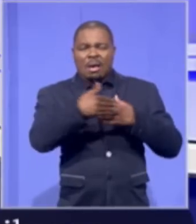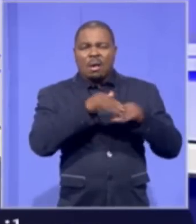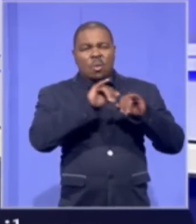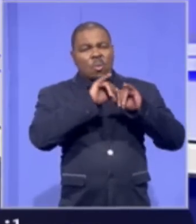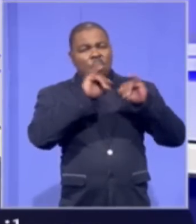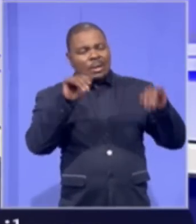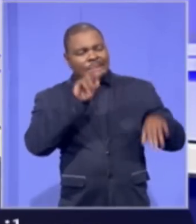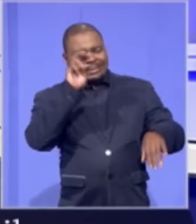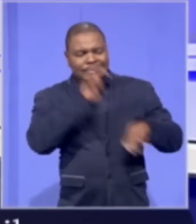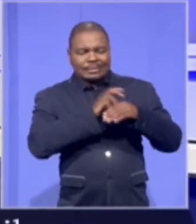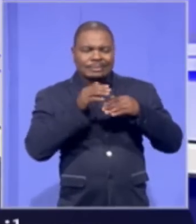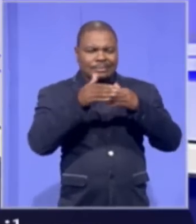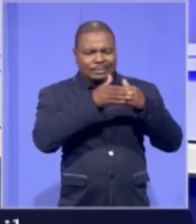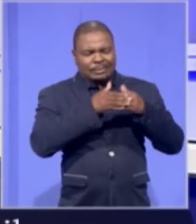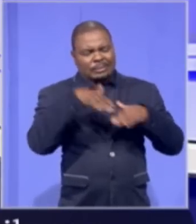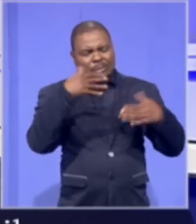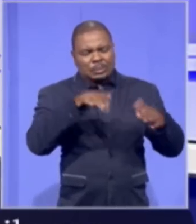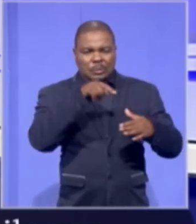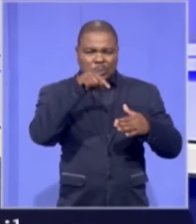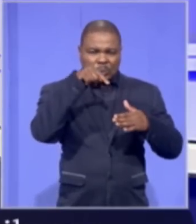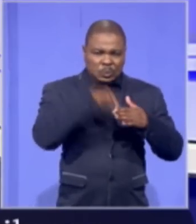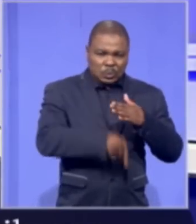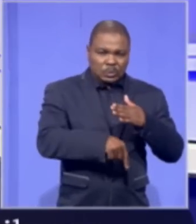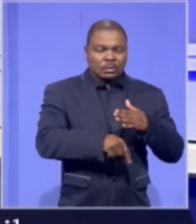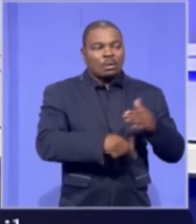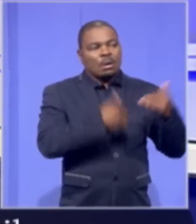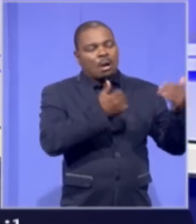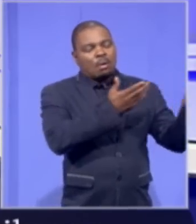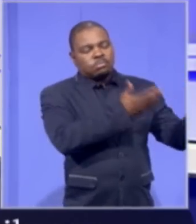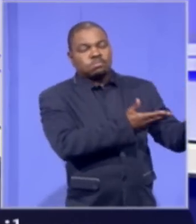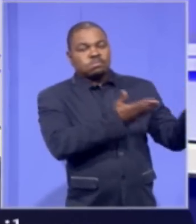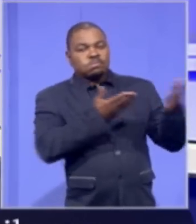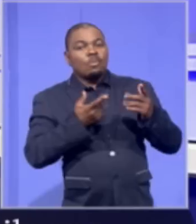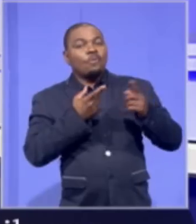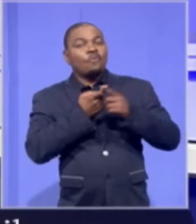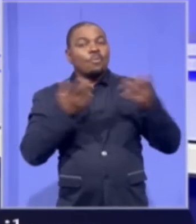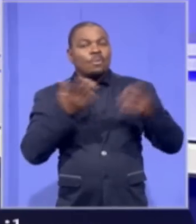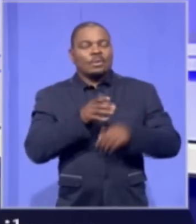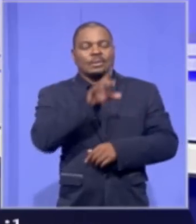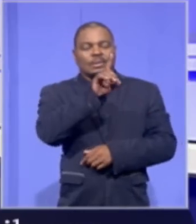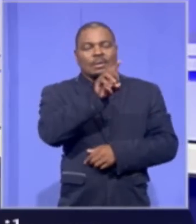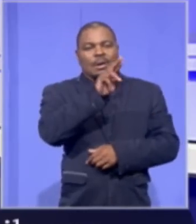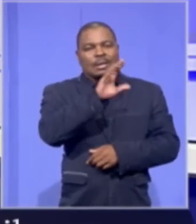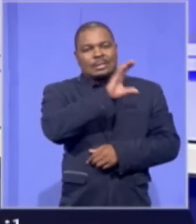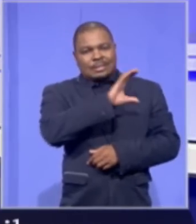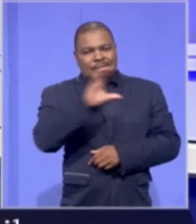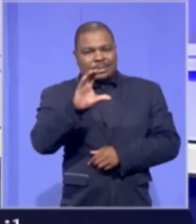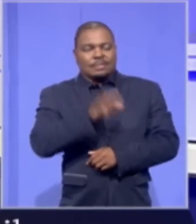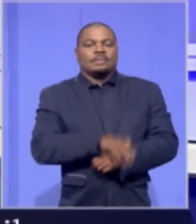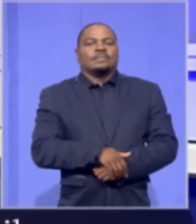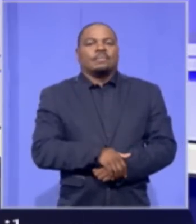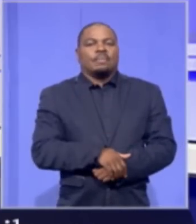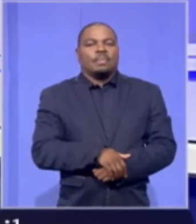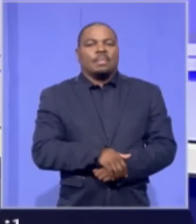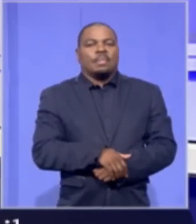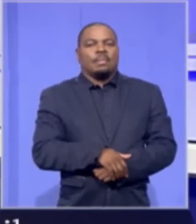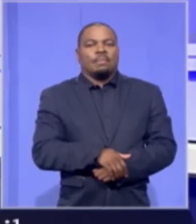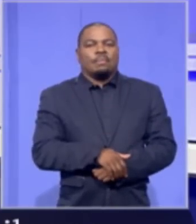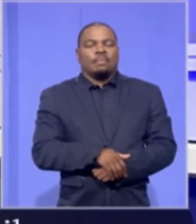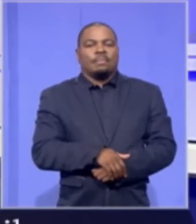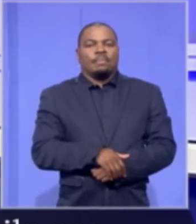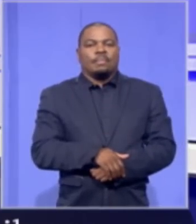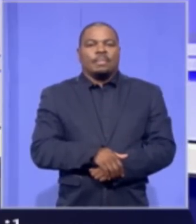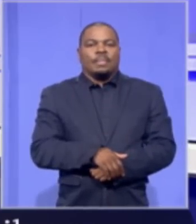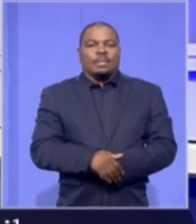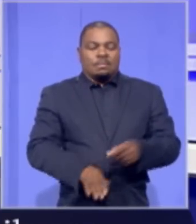a hloka tlhokomelo ya kalafi ka pela a bušeditšwe Afrika Borwa ka katlego e kgolo go tšwa Democratic Republic of